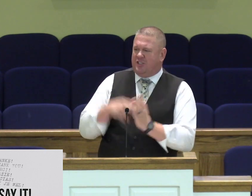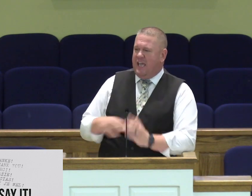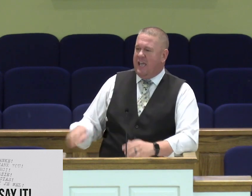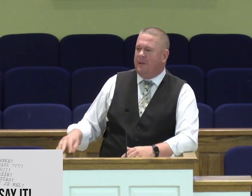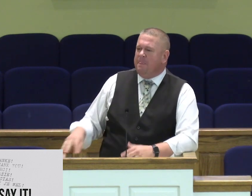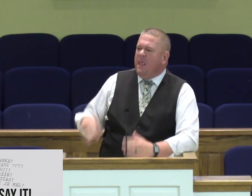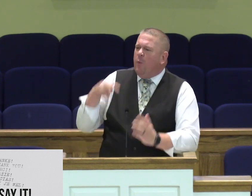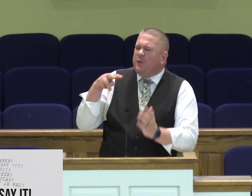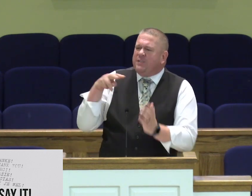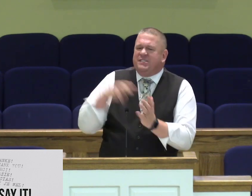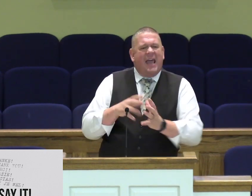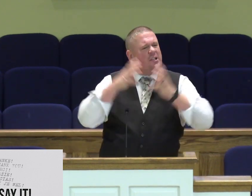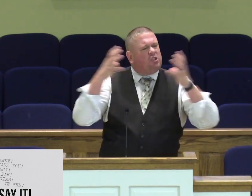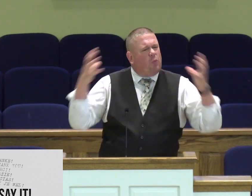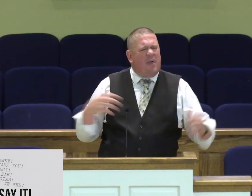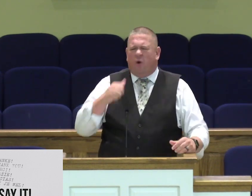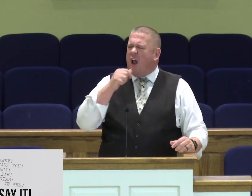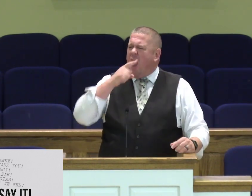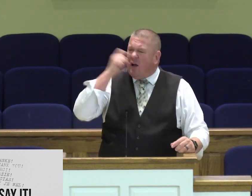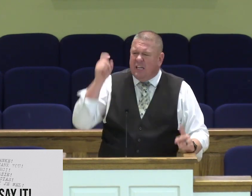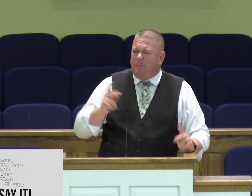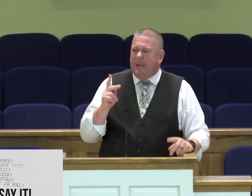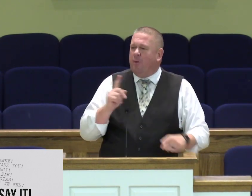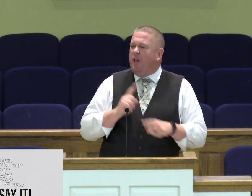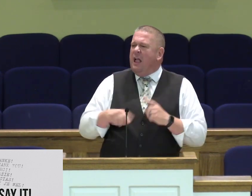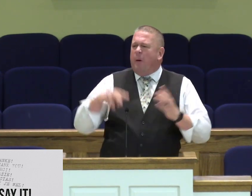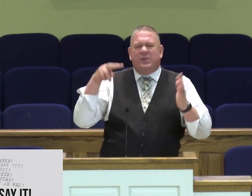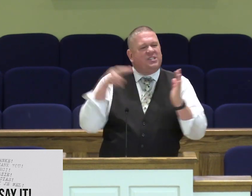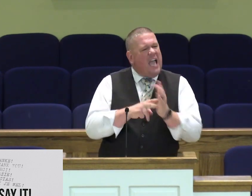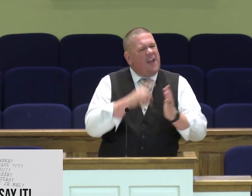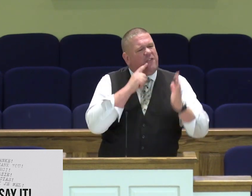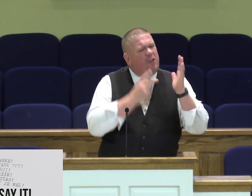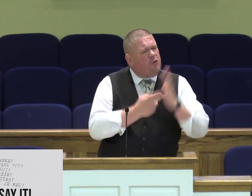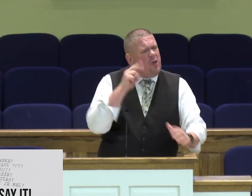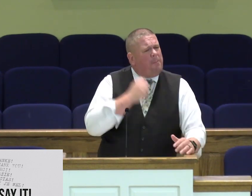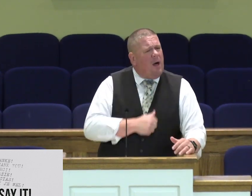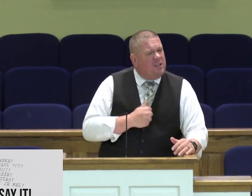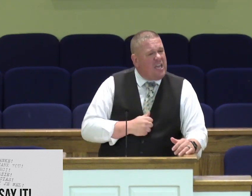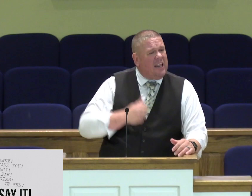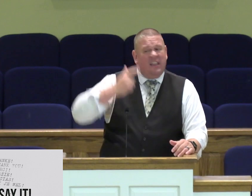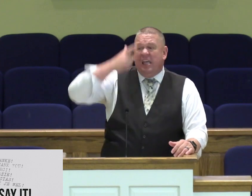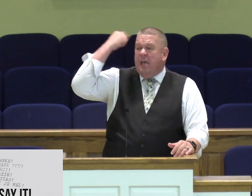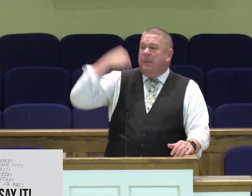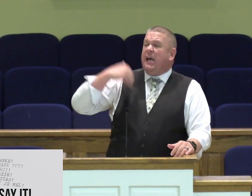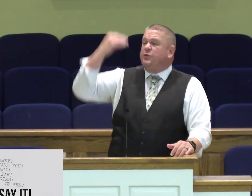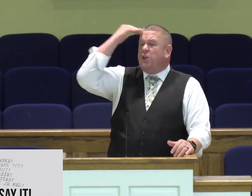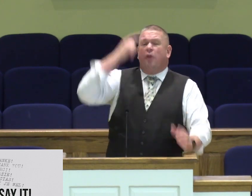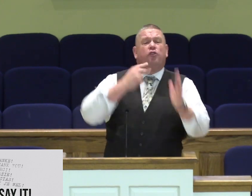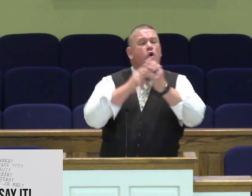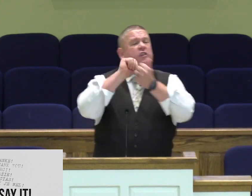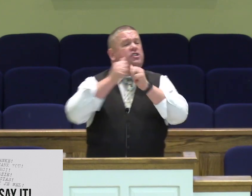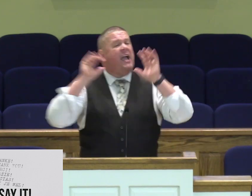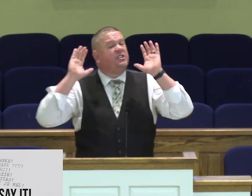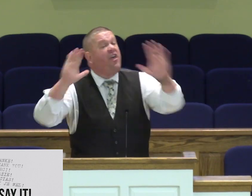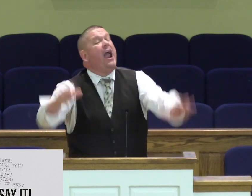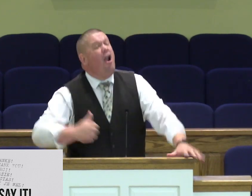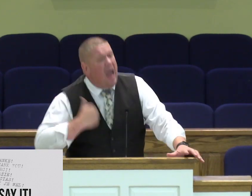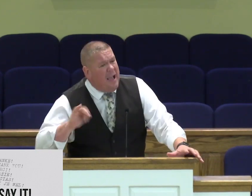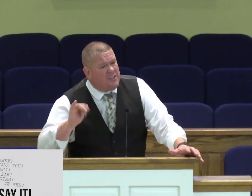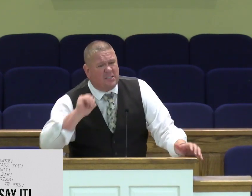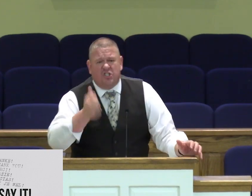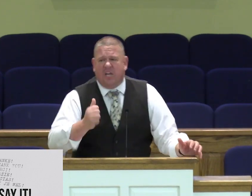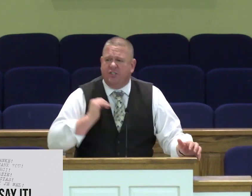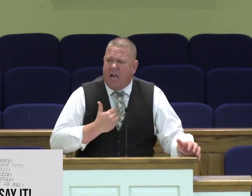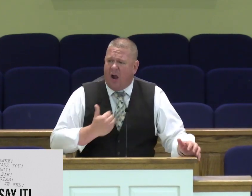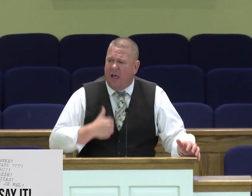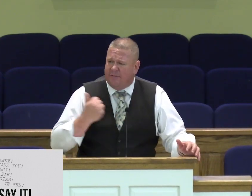of our stand. We stand in such a way that we're not ugly to people, but we stand for the truth unapologetically because we know the truth can change their lives